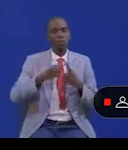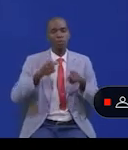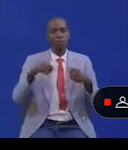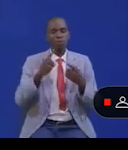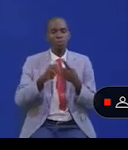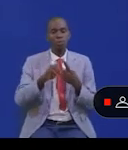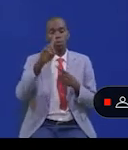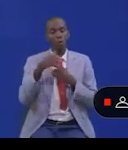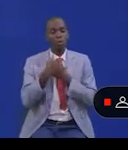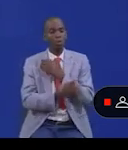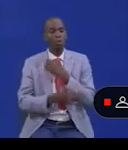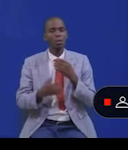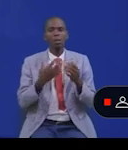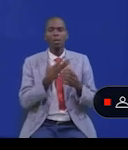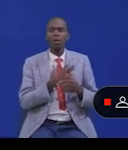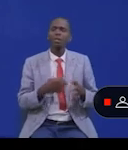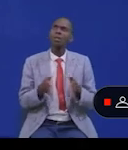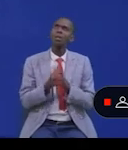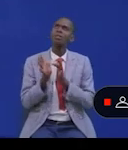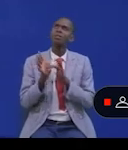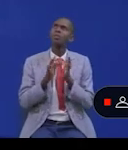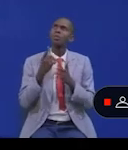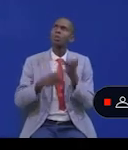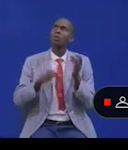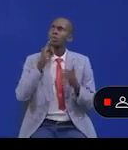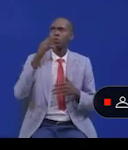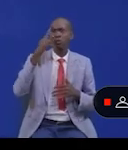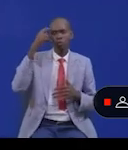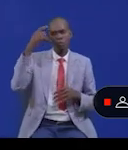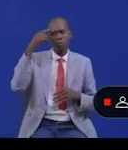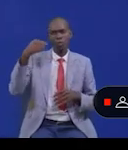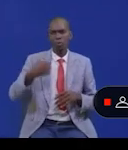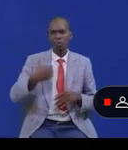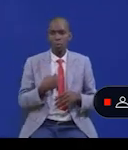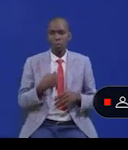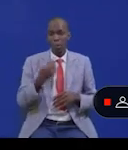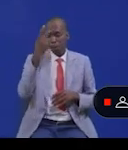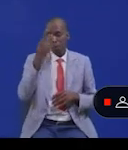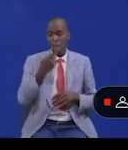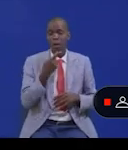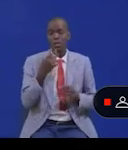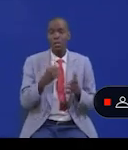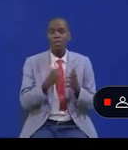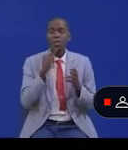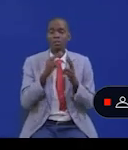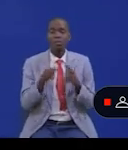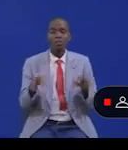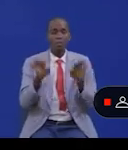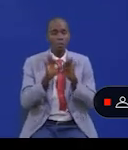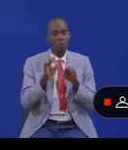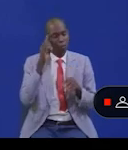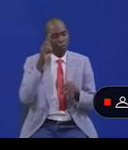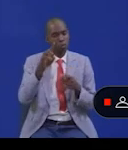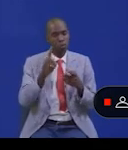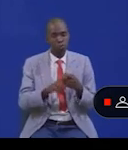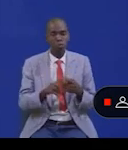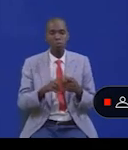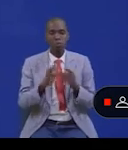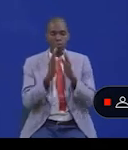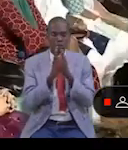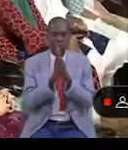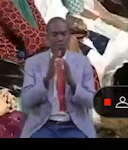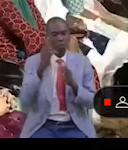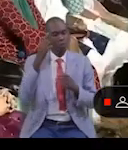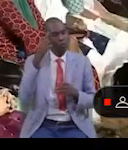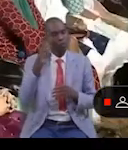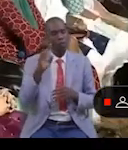asked Jesus, what is your dream for my life? Parents, it is important for you to see God's will even for your children,